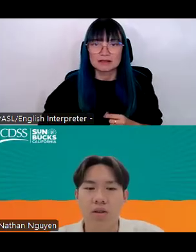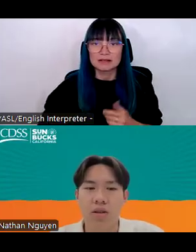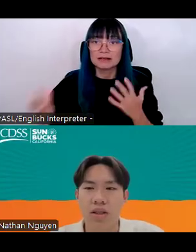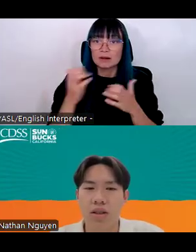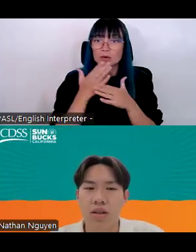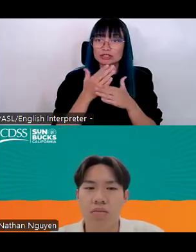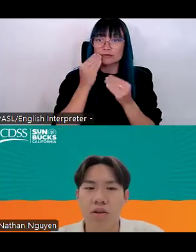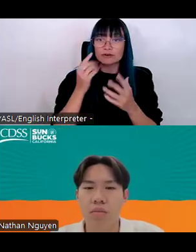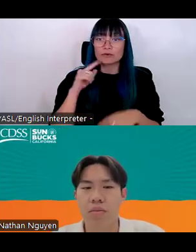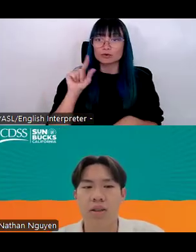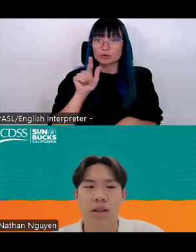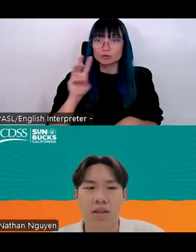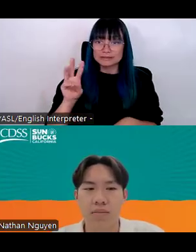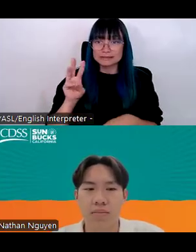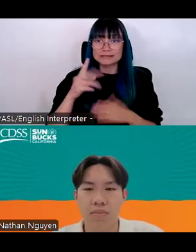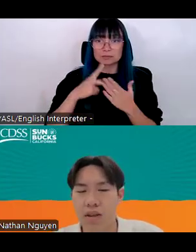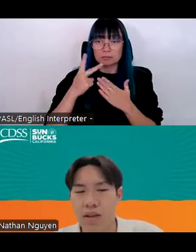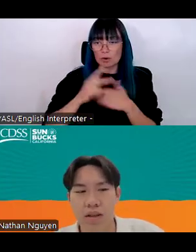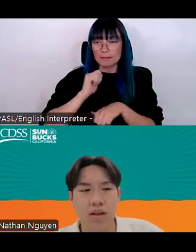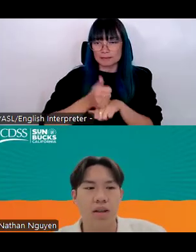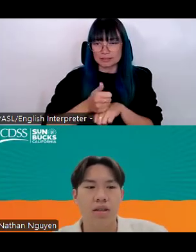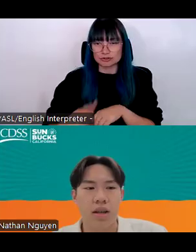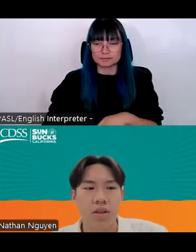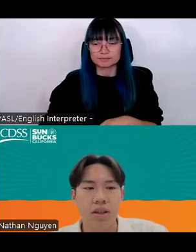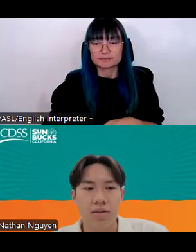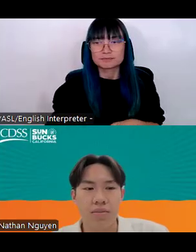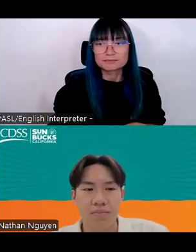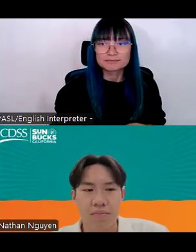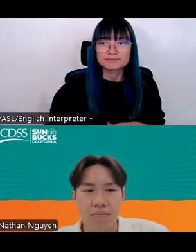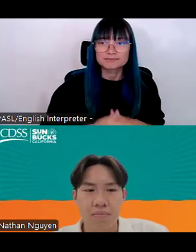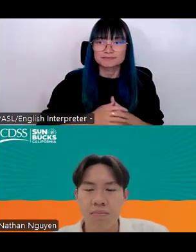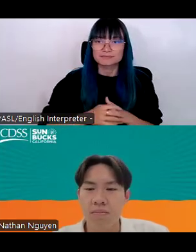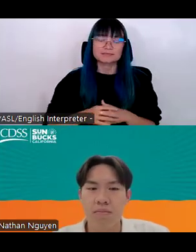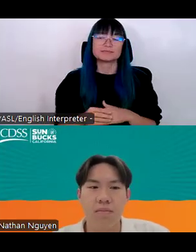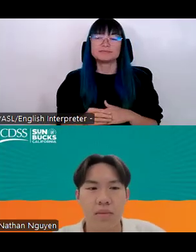our 2026 program implementation. Next slide, please.